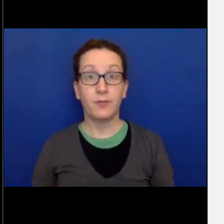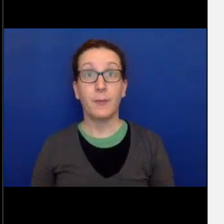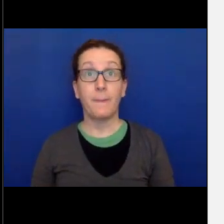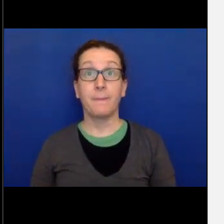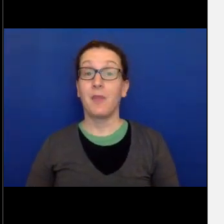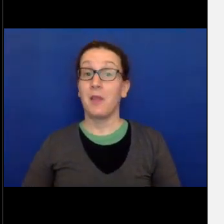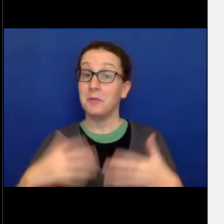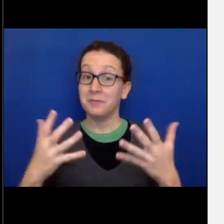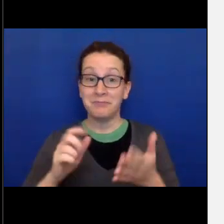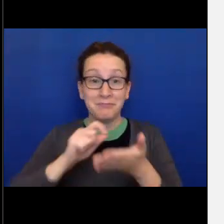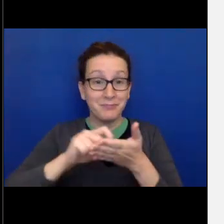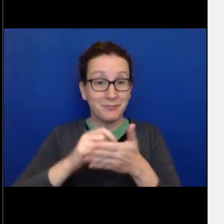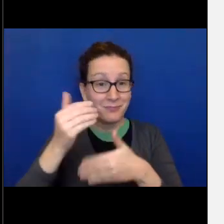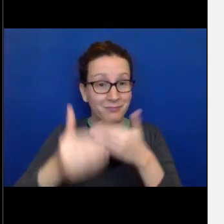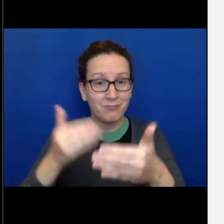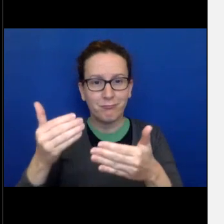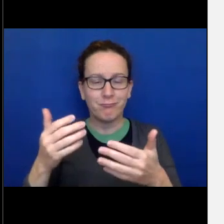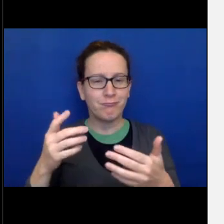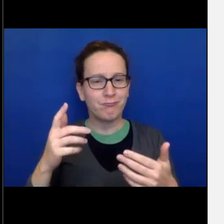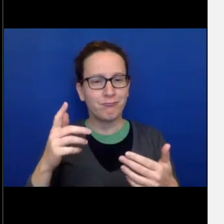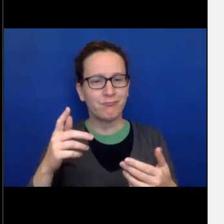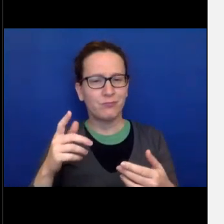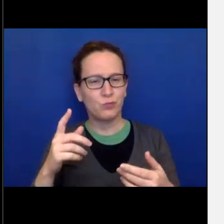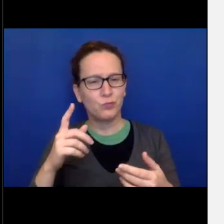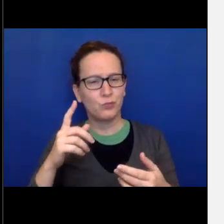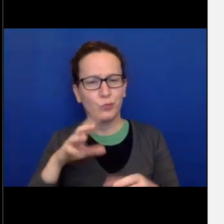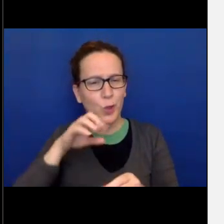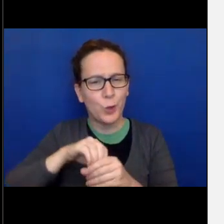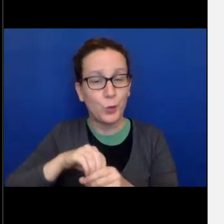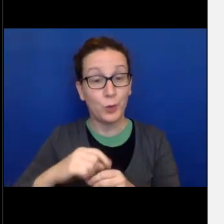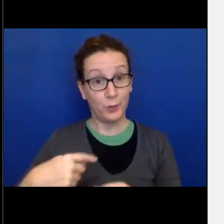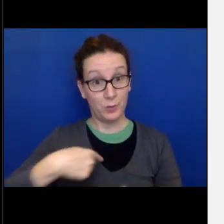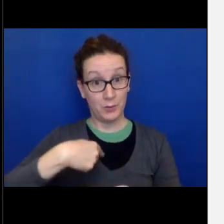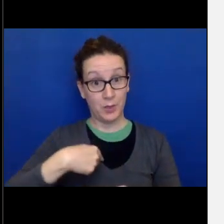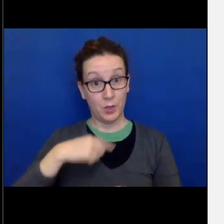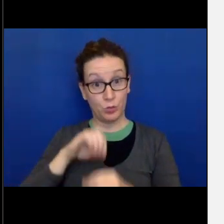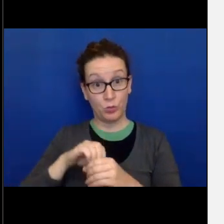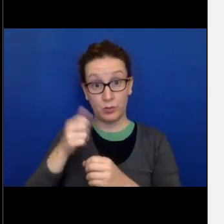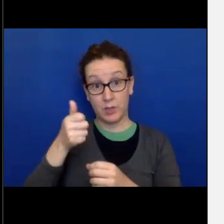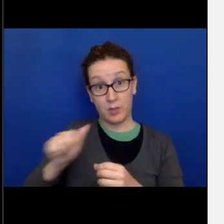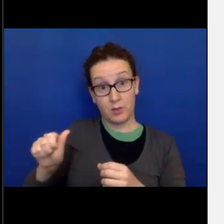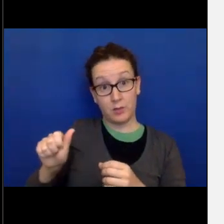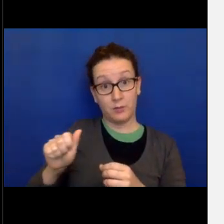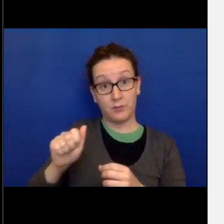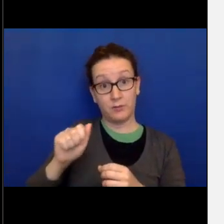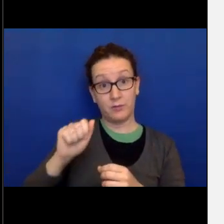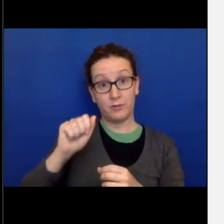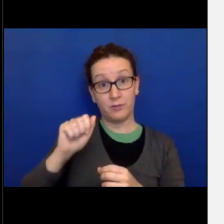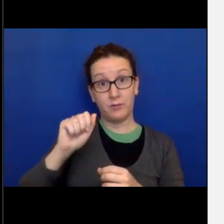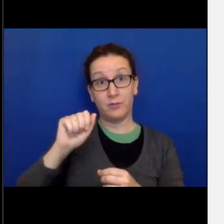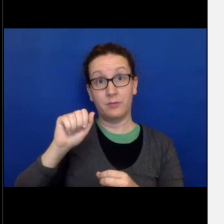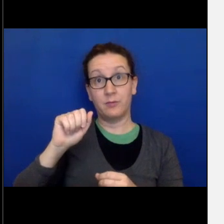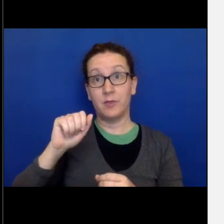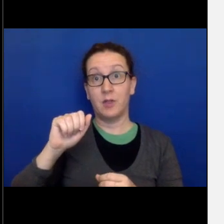So the writing process, what does that actually include? Well, for me, that includes anything from ideation all the